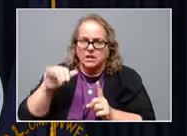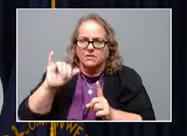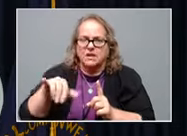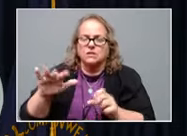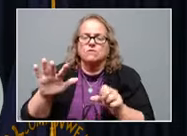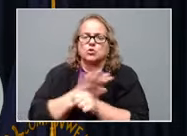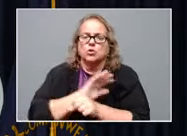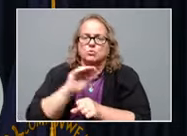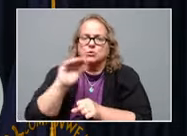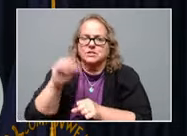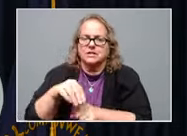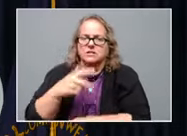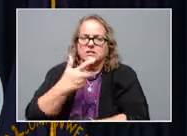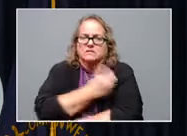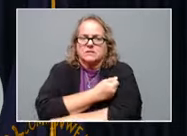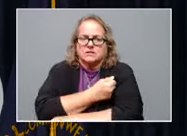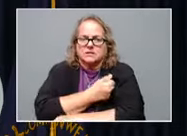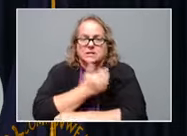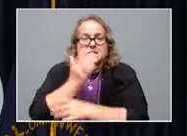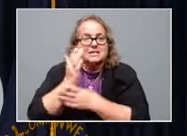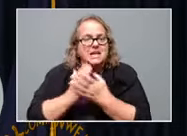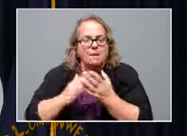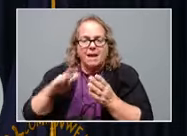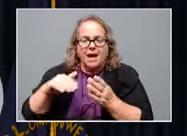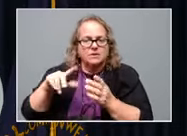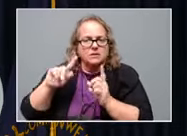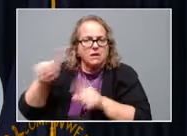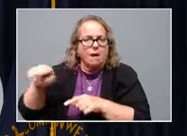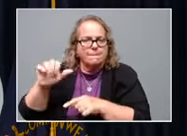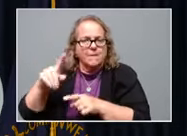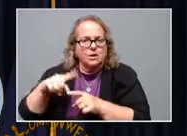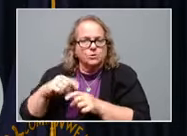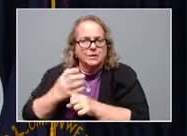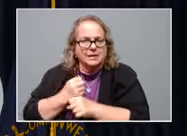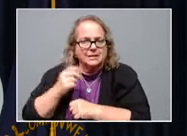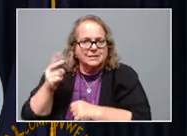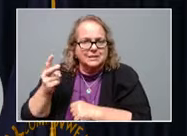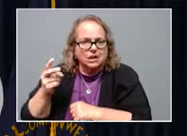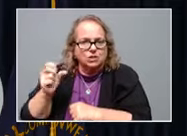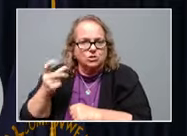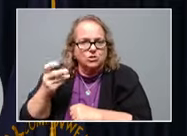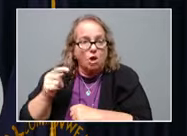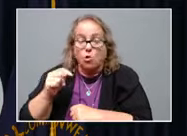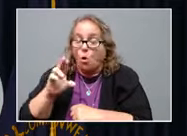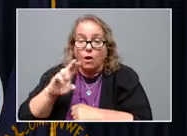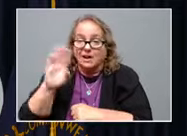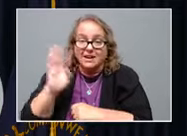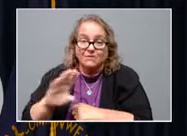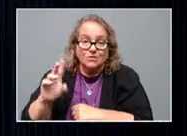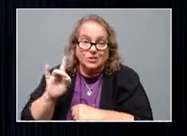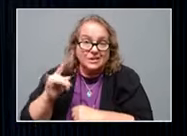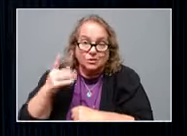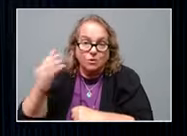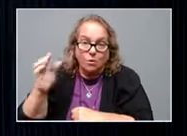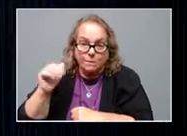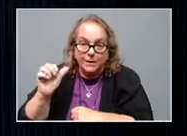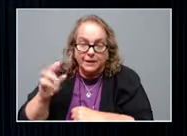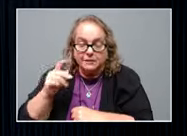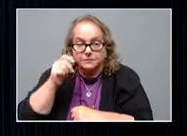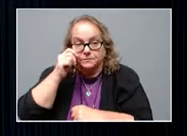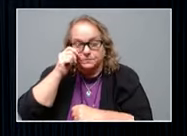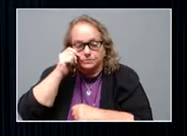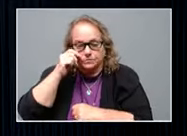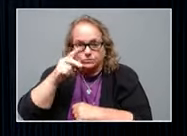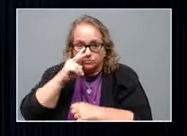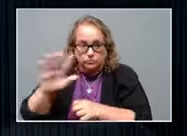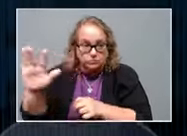people that haven't had the chance to go back and get their second yet and or didn't go back. When we look at the entire United